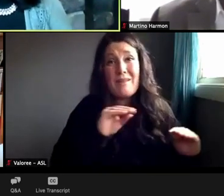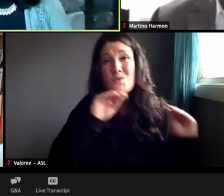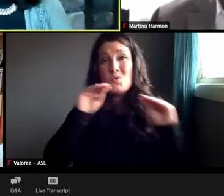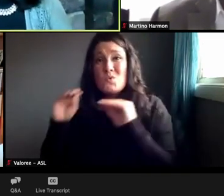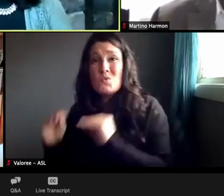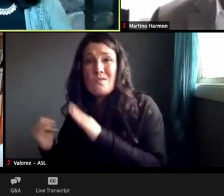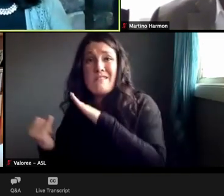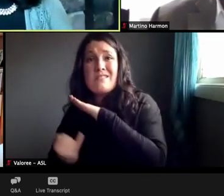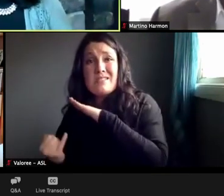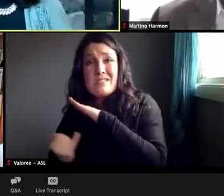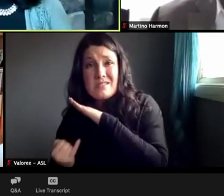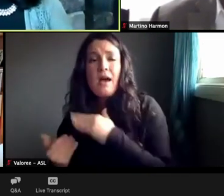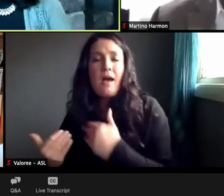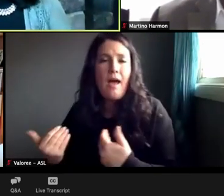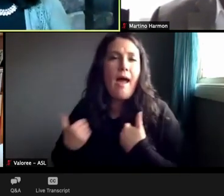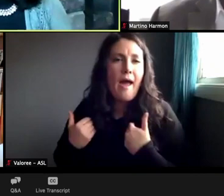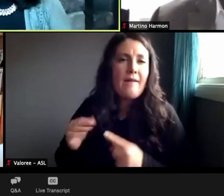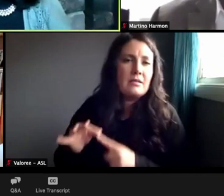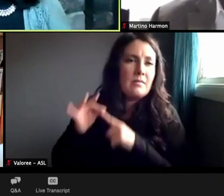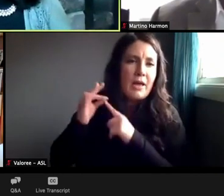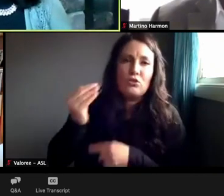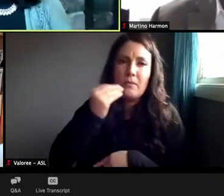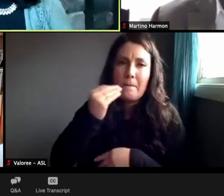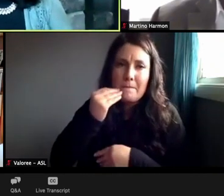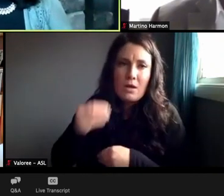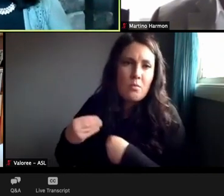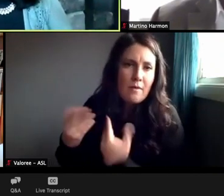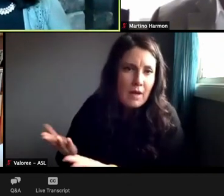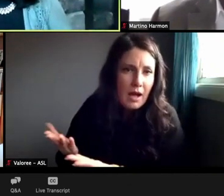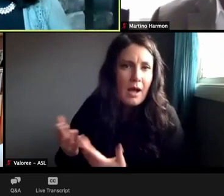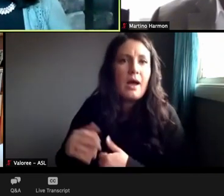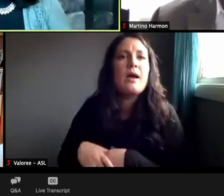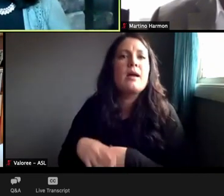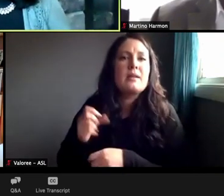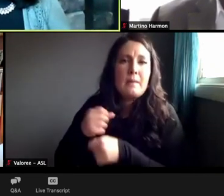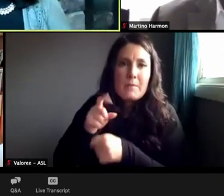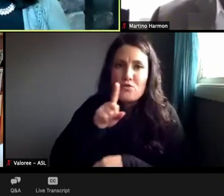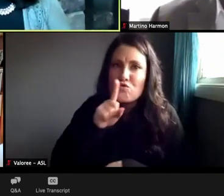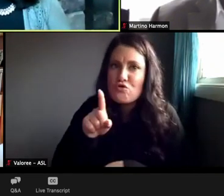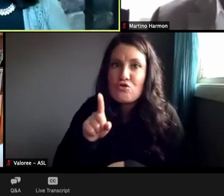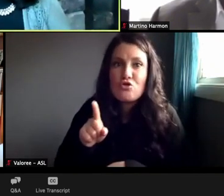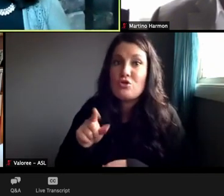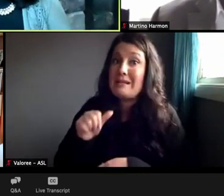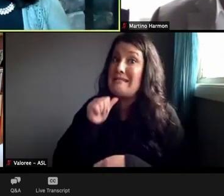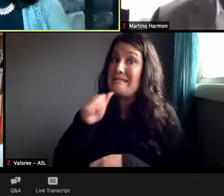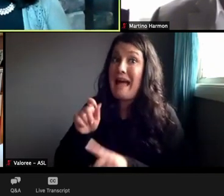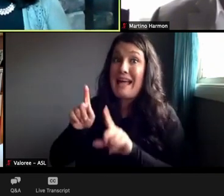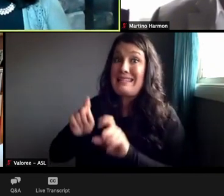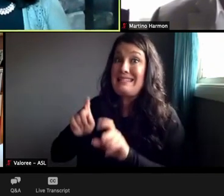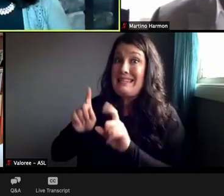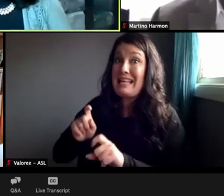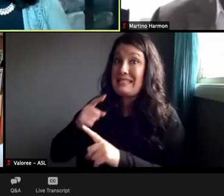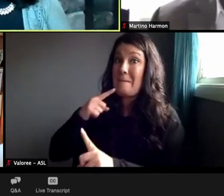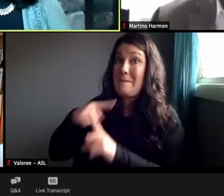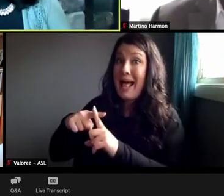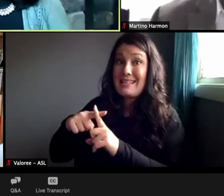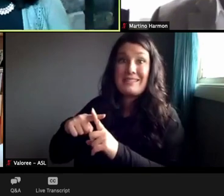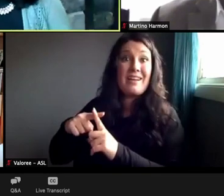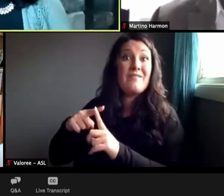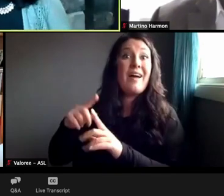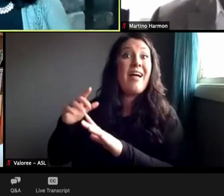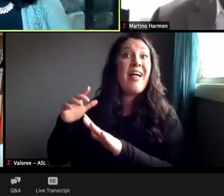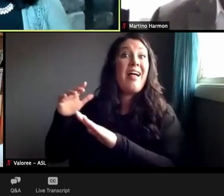to try to modify your behavior ahead of departure to make sure that you didn't test positive on your way out, but that may come